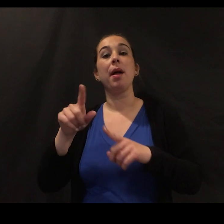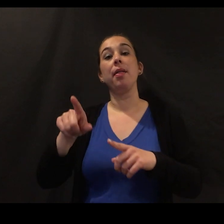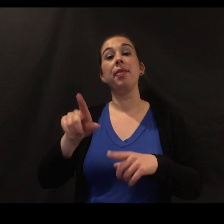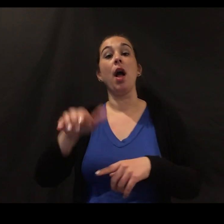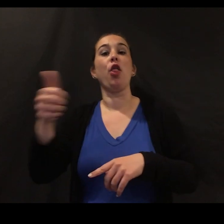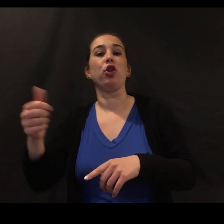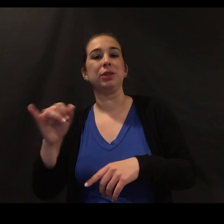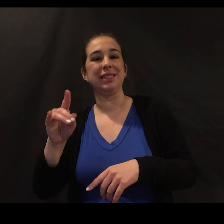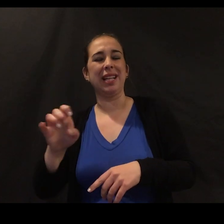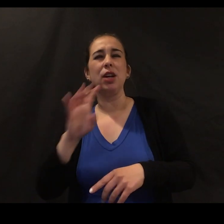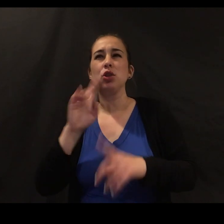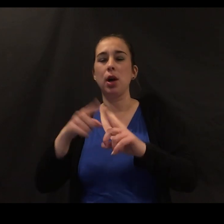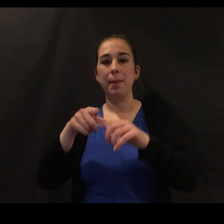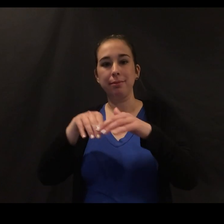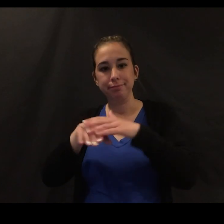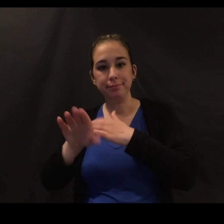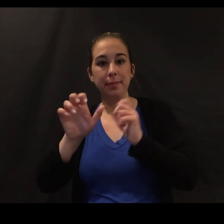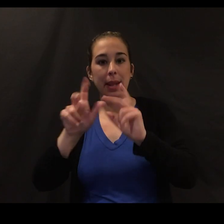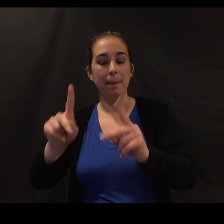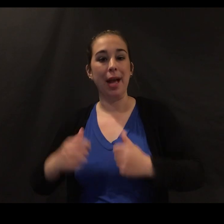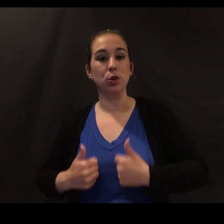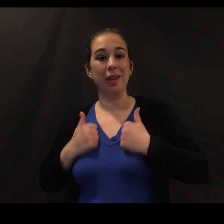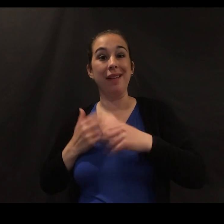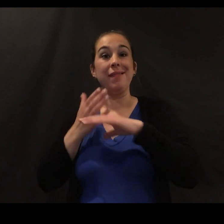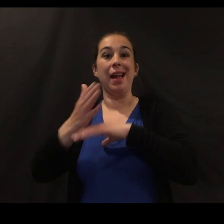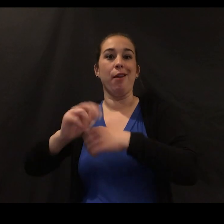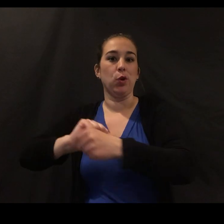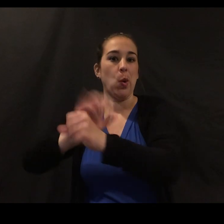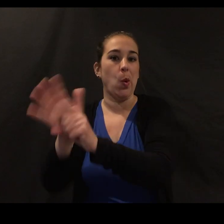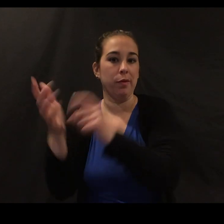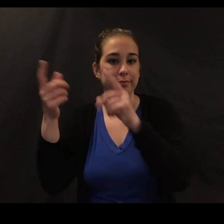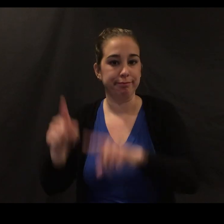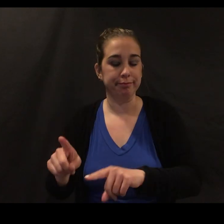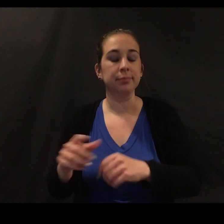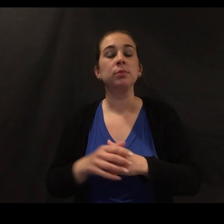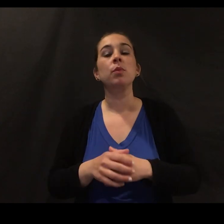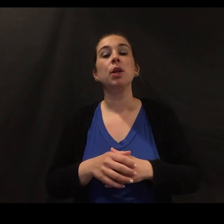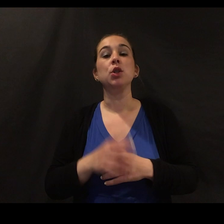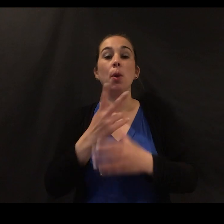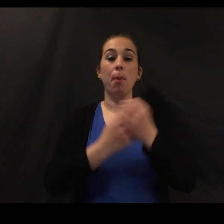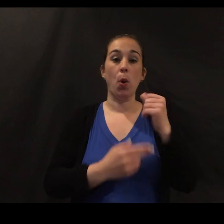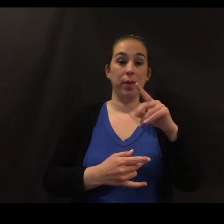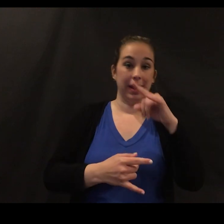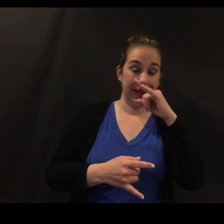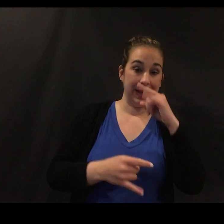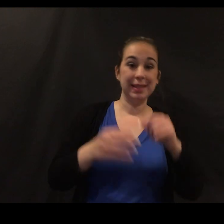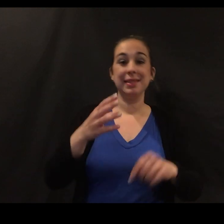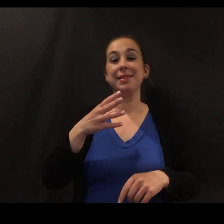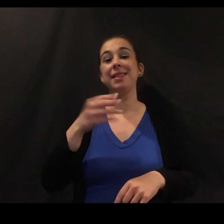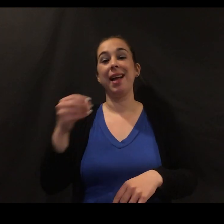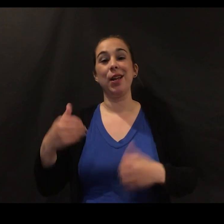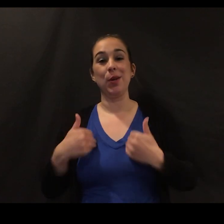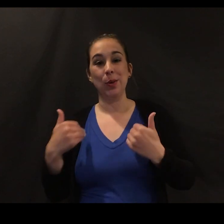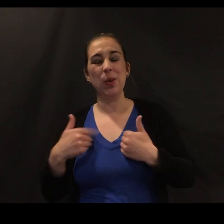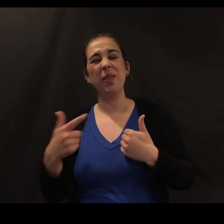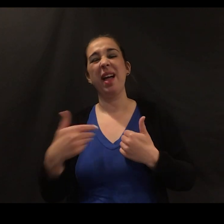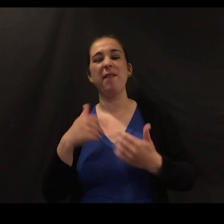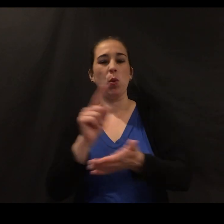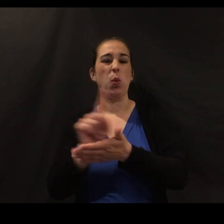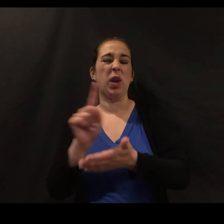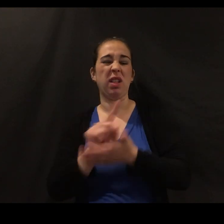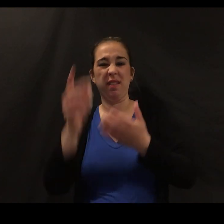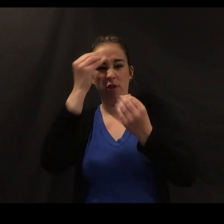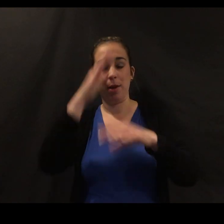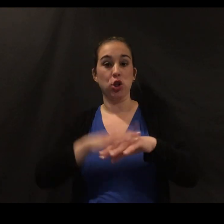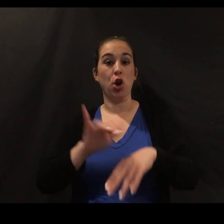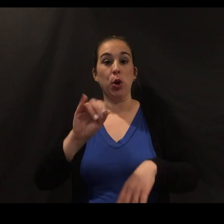back into life post-COVID. Both Our Kids and Youth create weekly content on YouTube. For all information on Our Kids